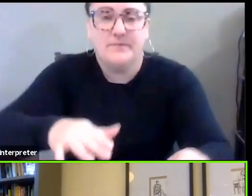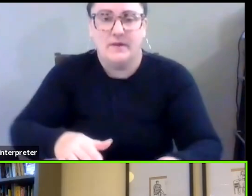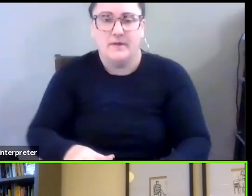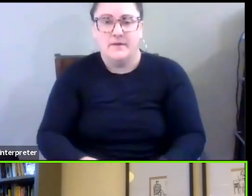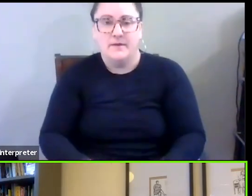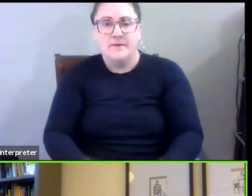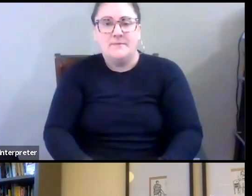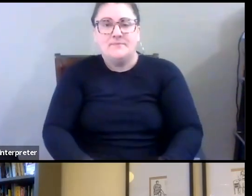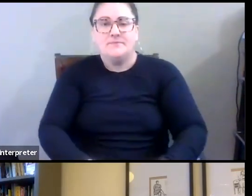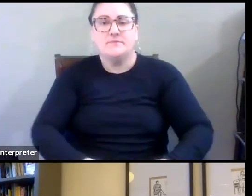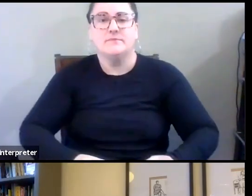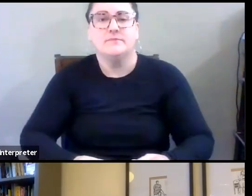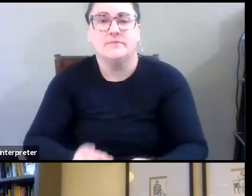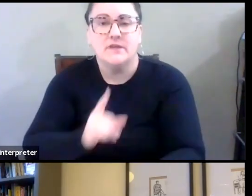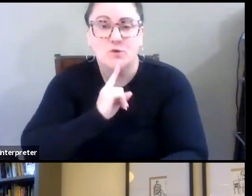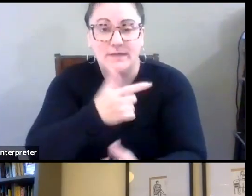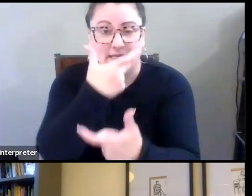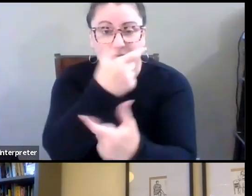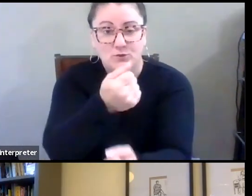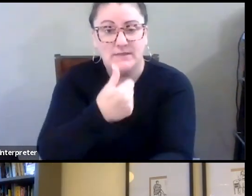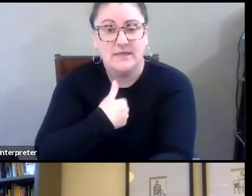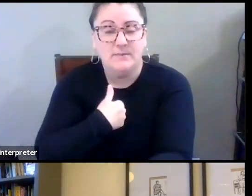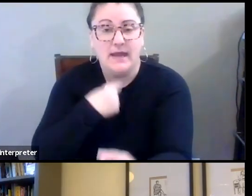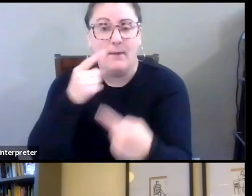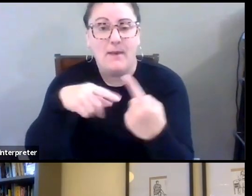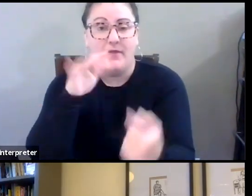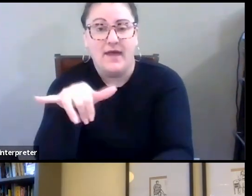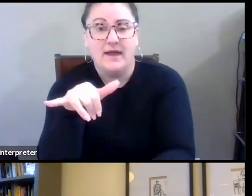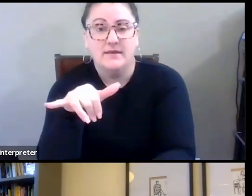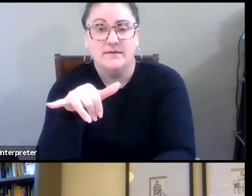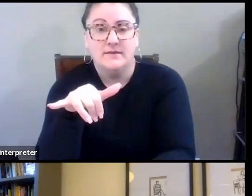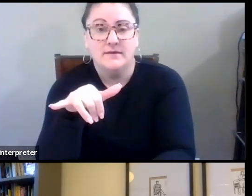Have experienced it. And what's really interesting to me about that is that